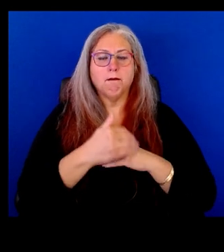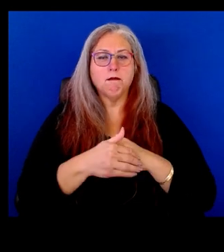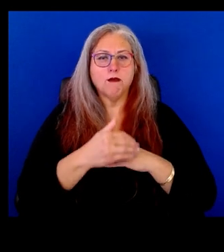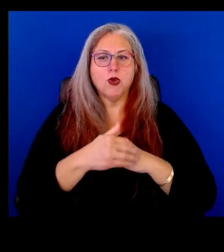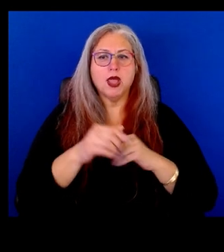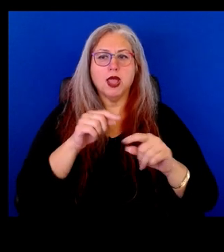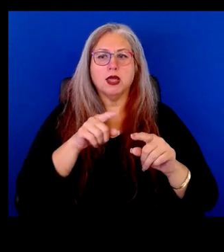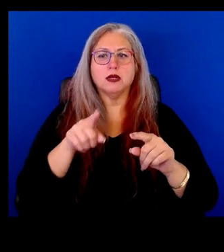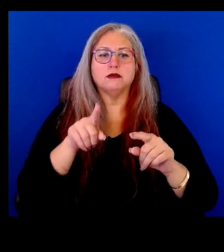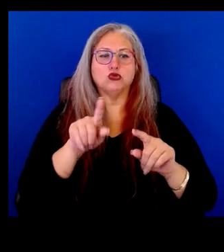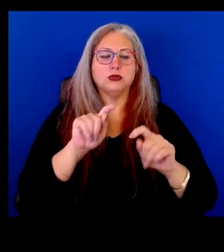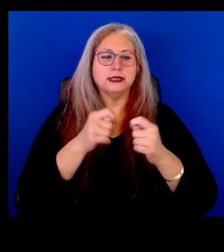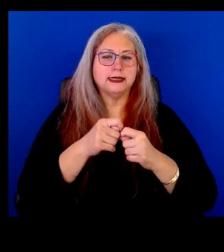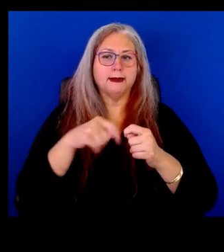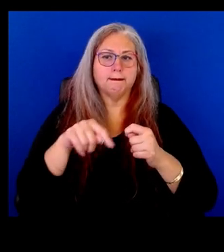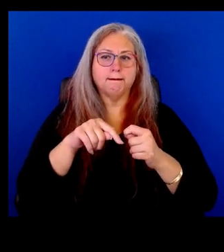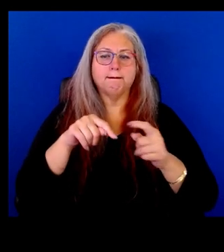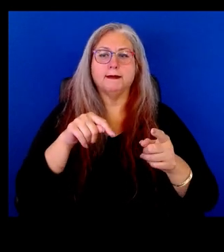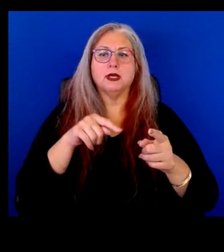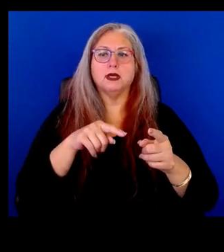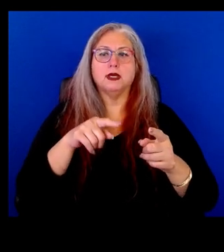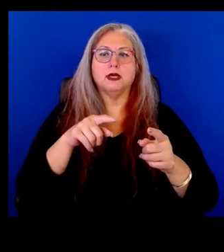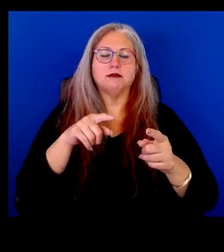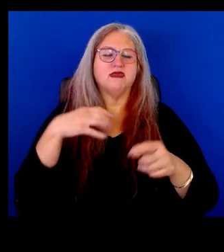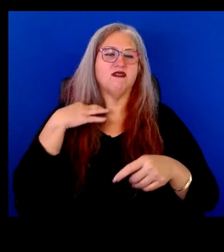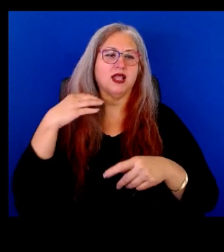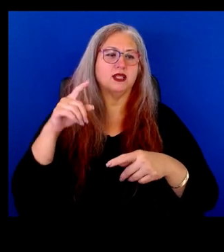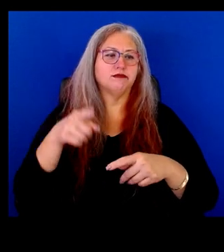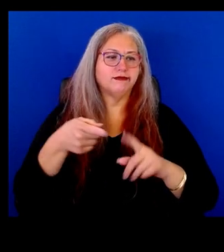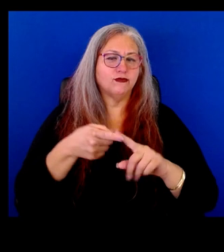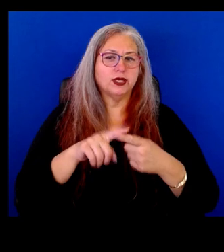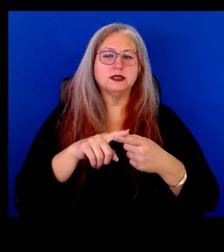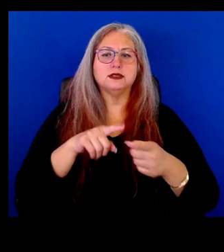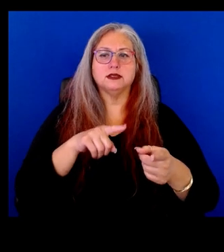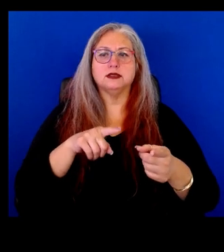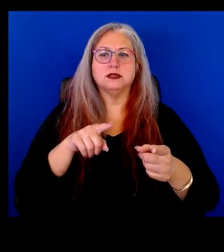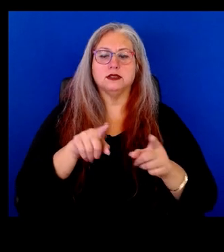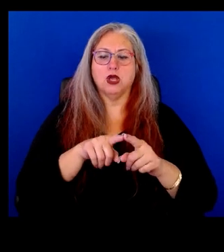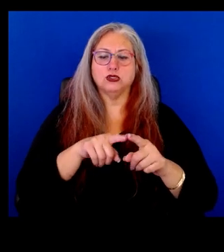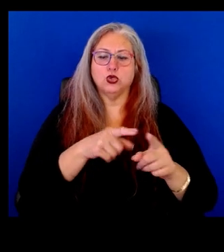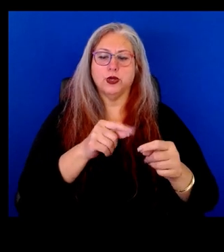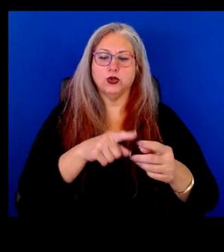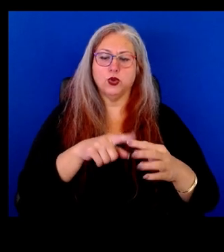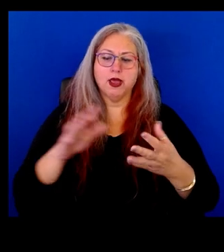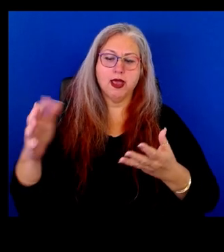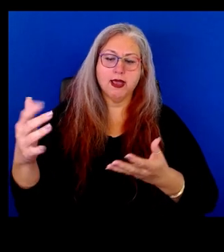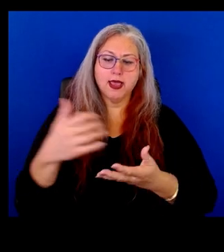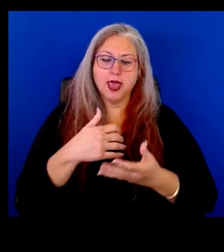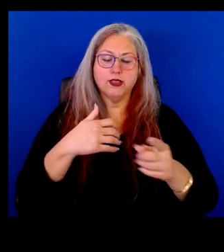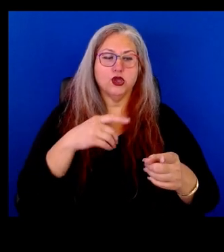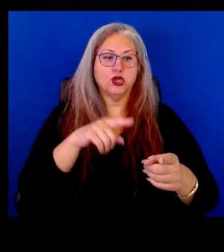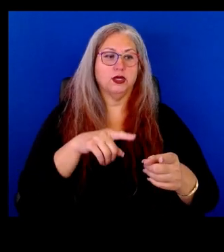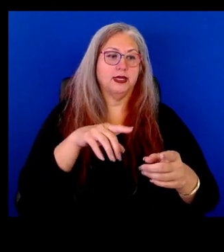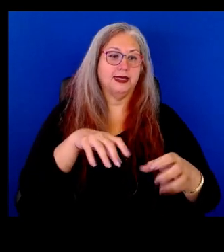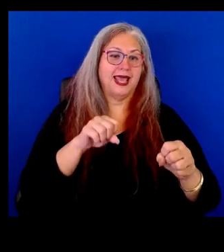baking bread, she and her team of volunteers and friends would also gather